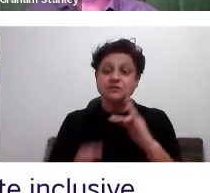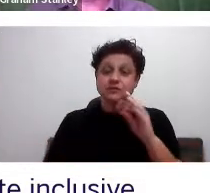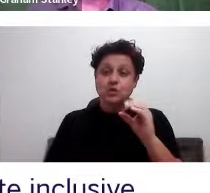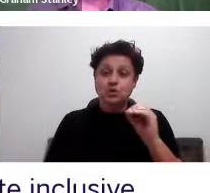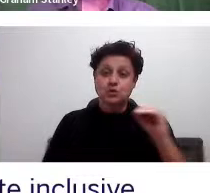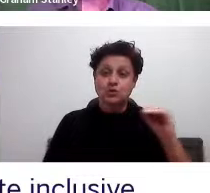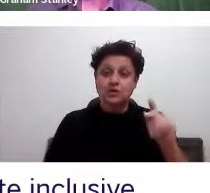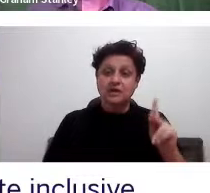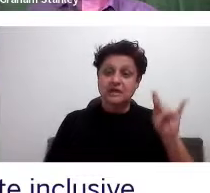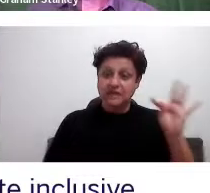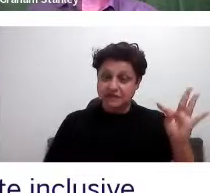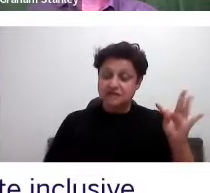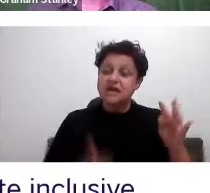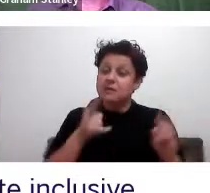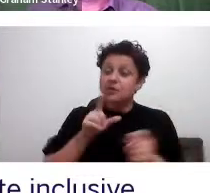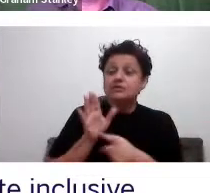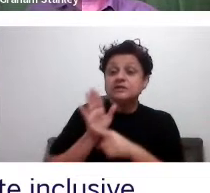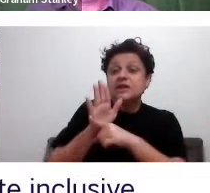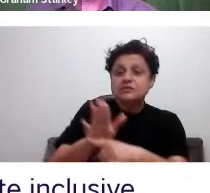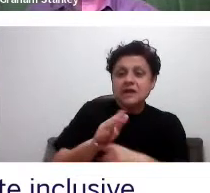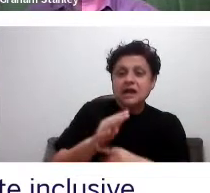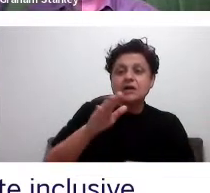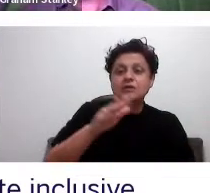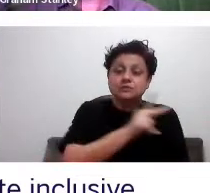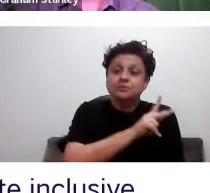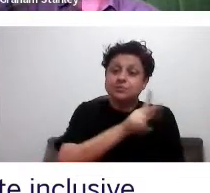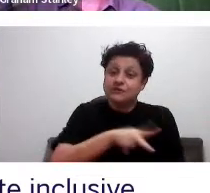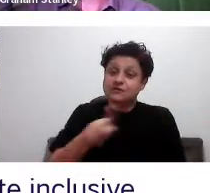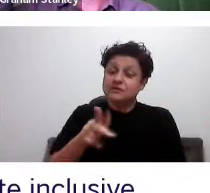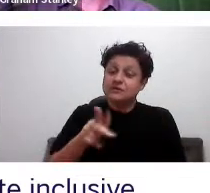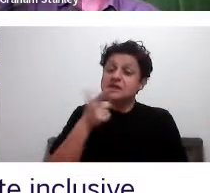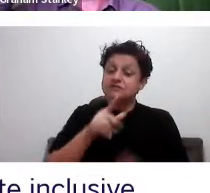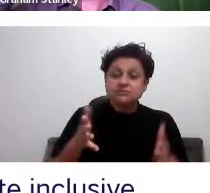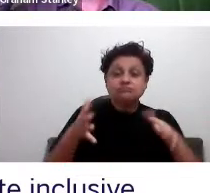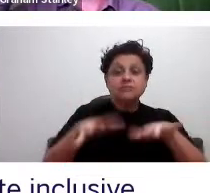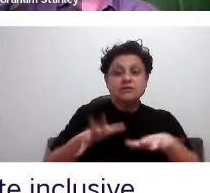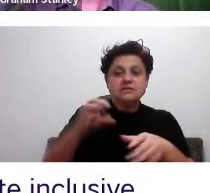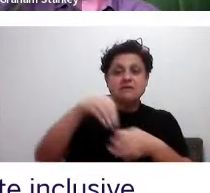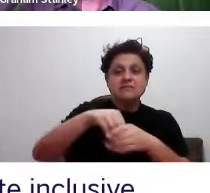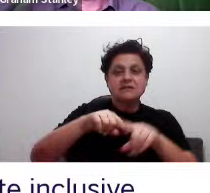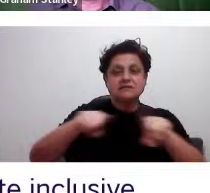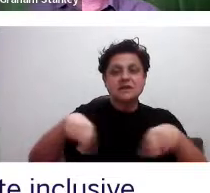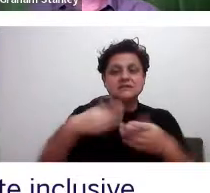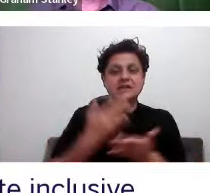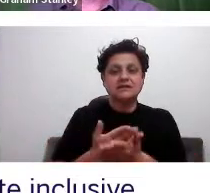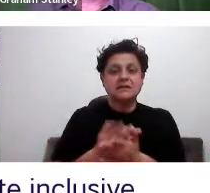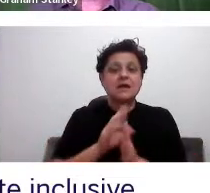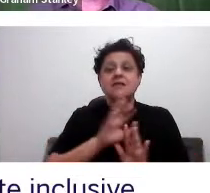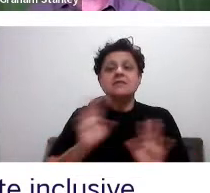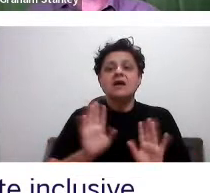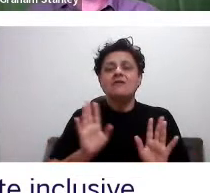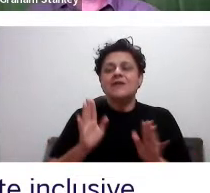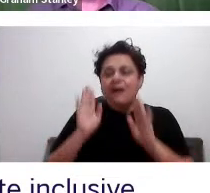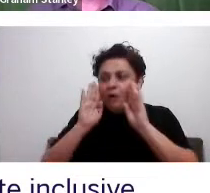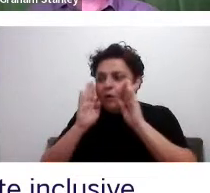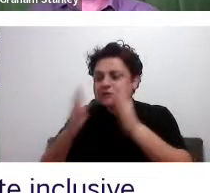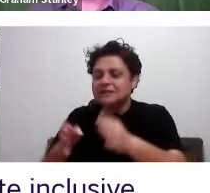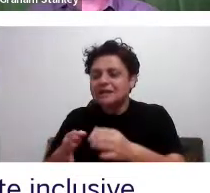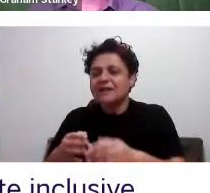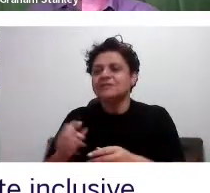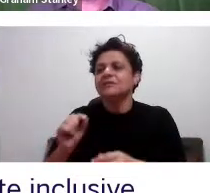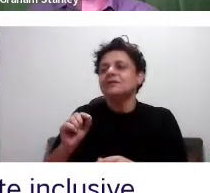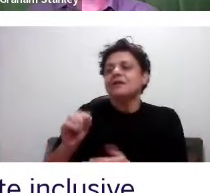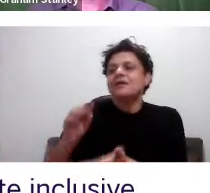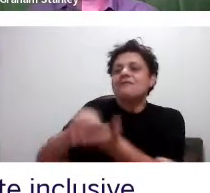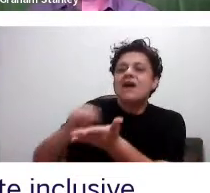in their classroom, rather than focus on weaknesses or deficits or specific